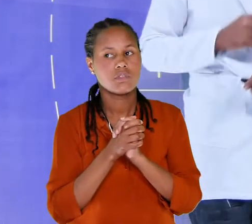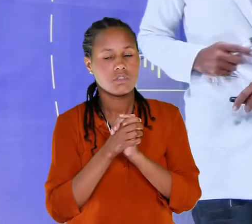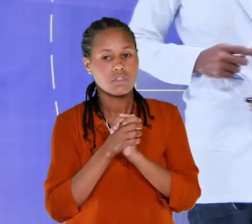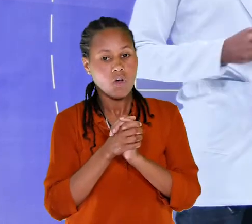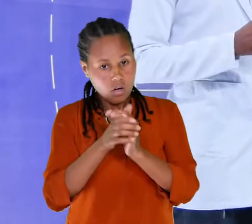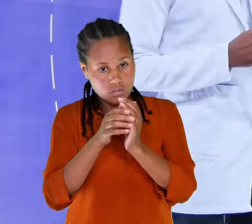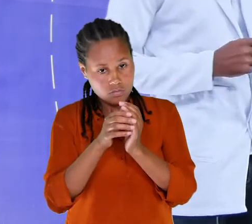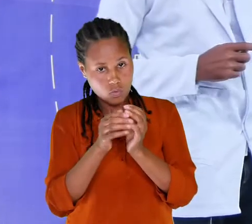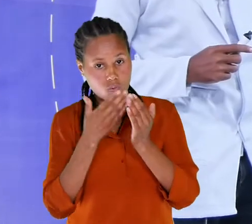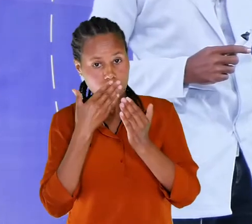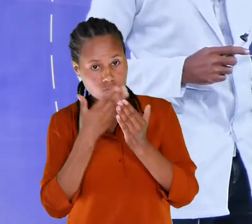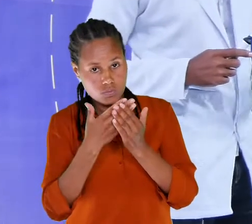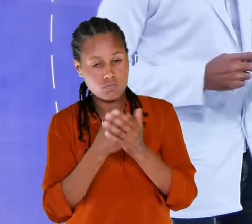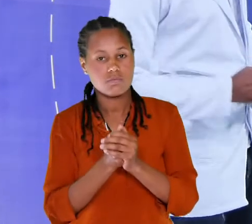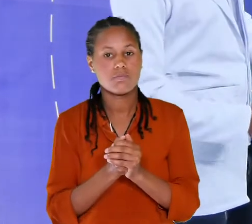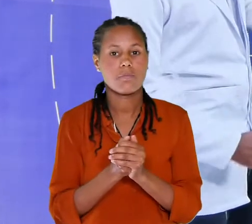Excellent.